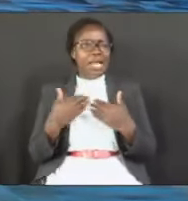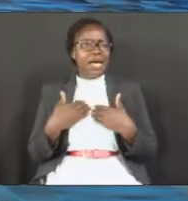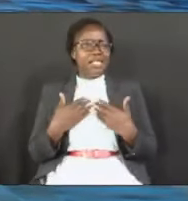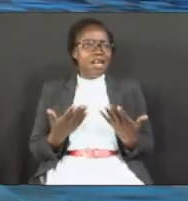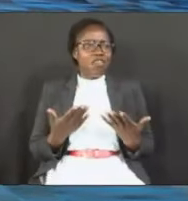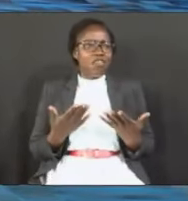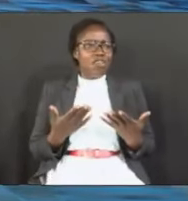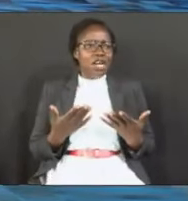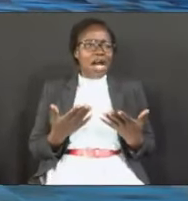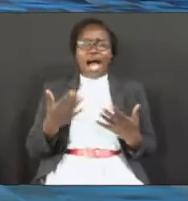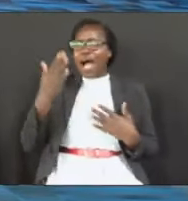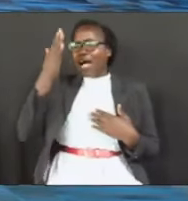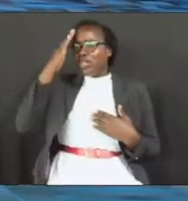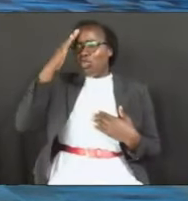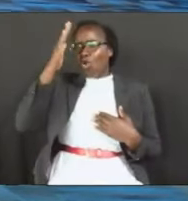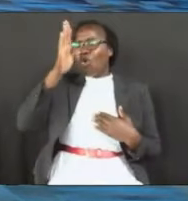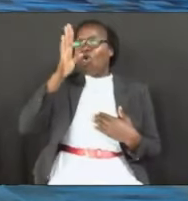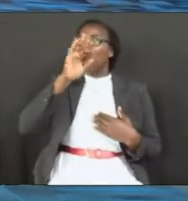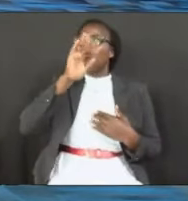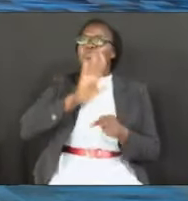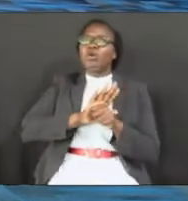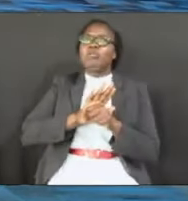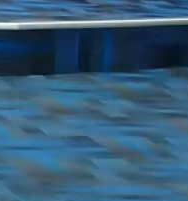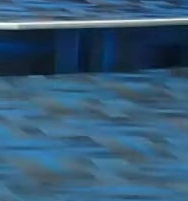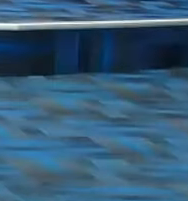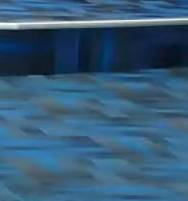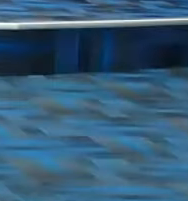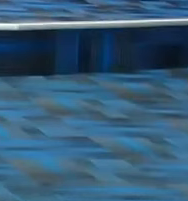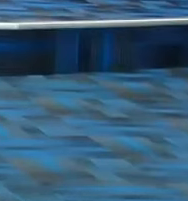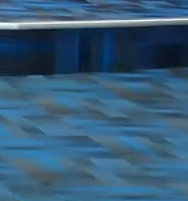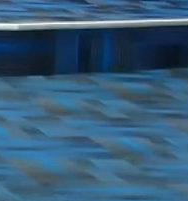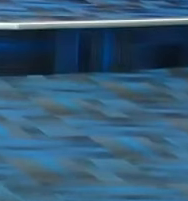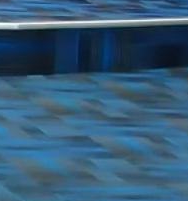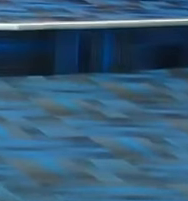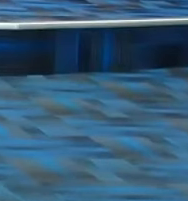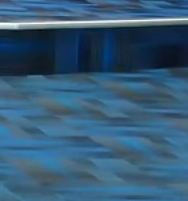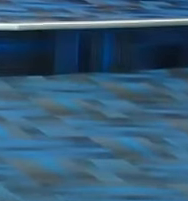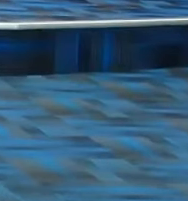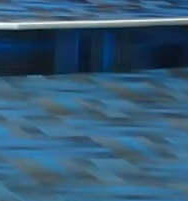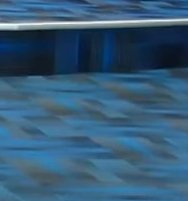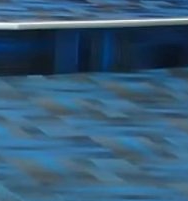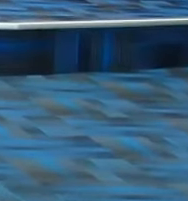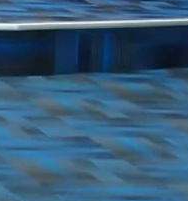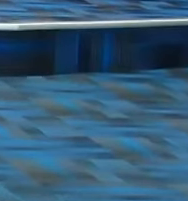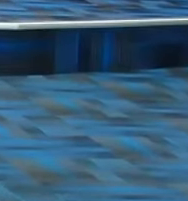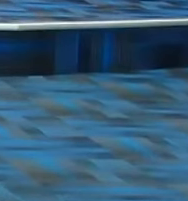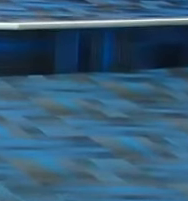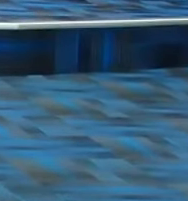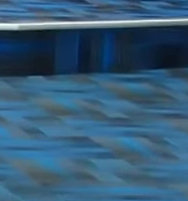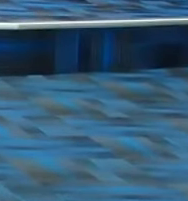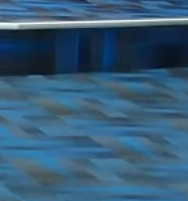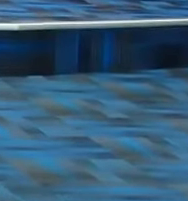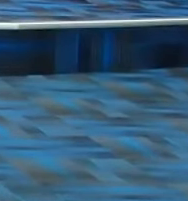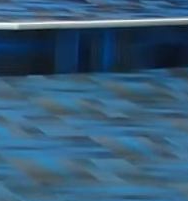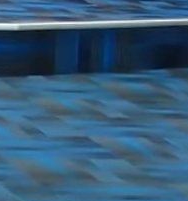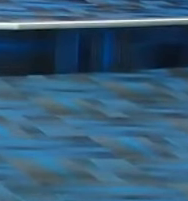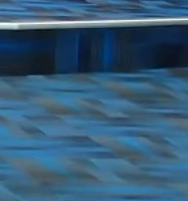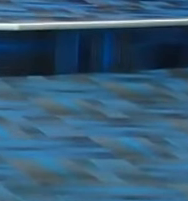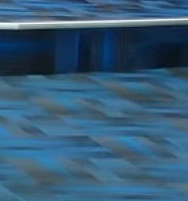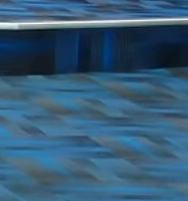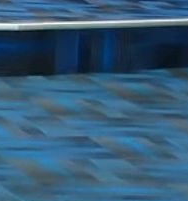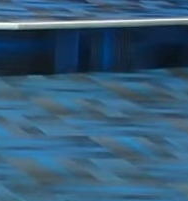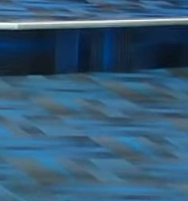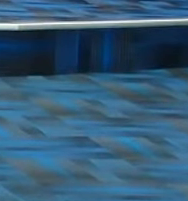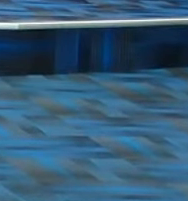know, God, you promised that it will be through Isaac, but even Ishmael is my son. I know what to do. I shall give Isaac